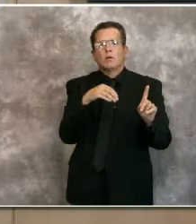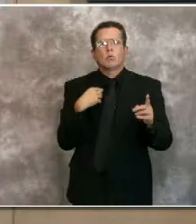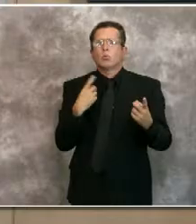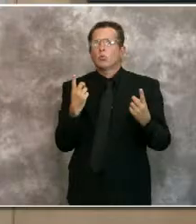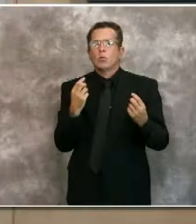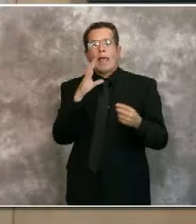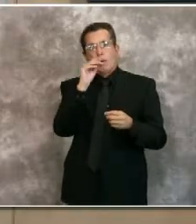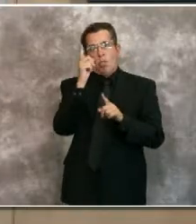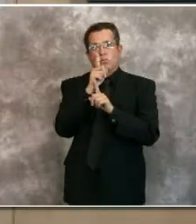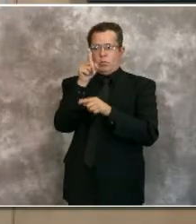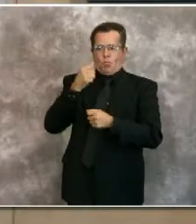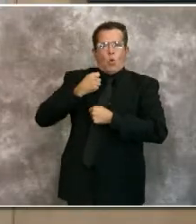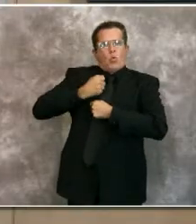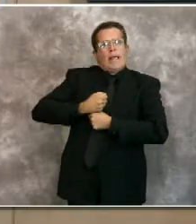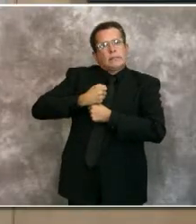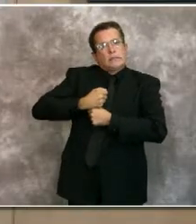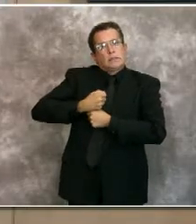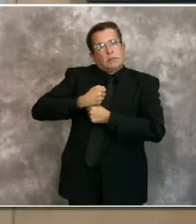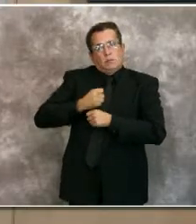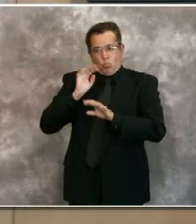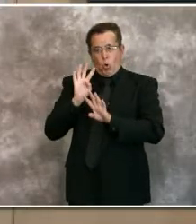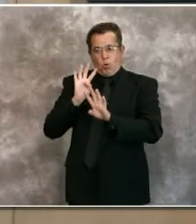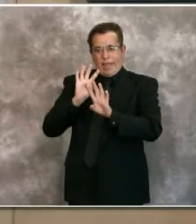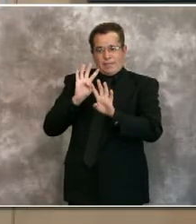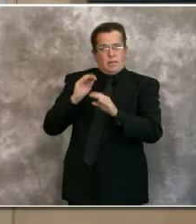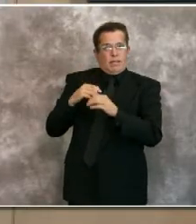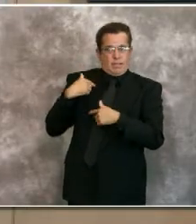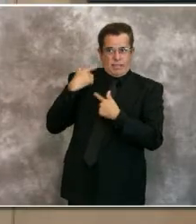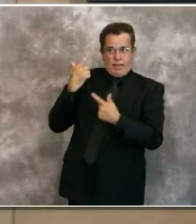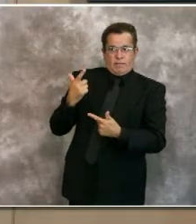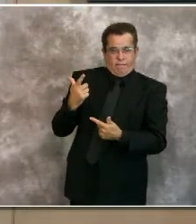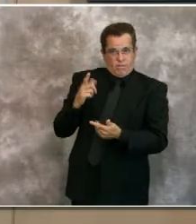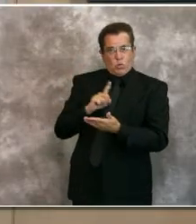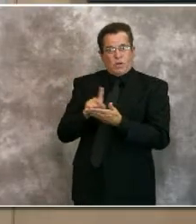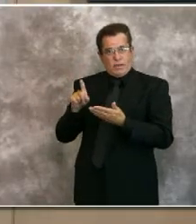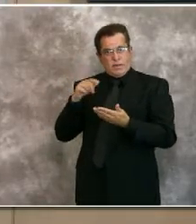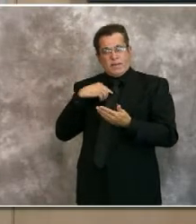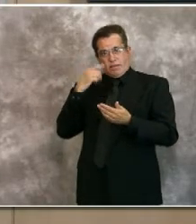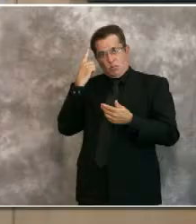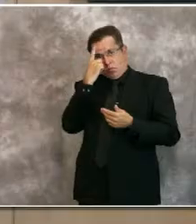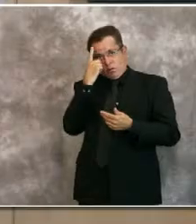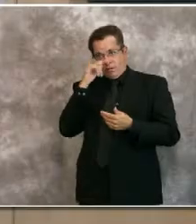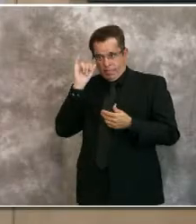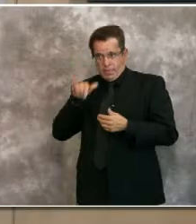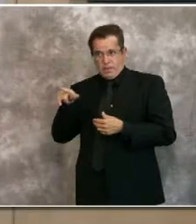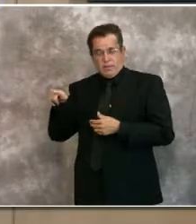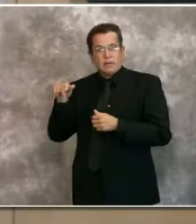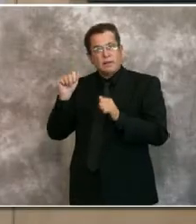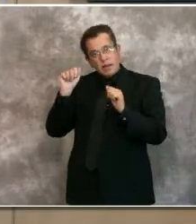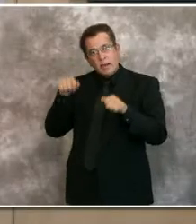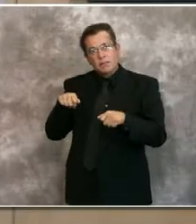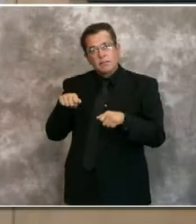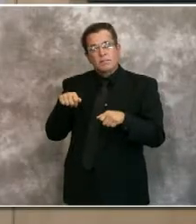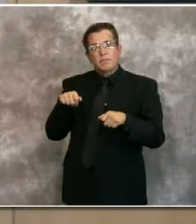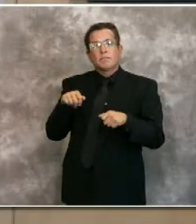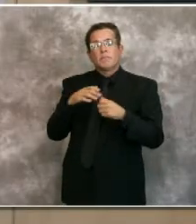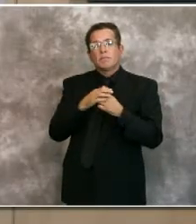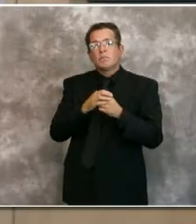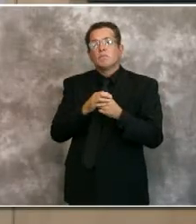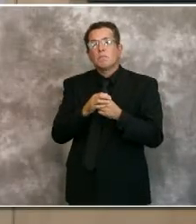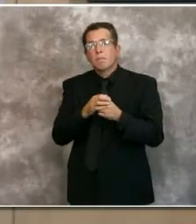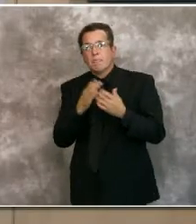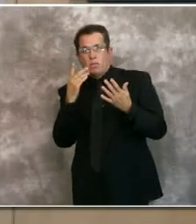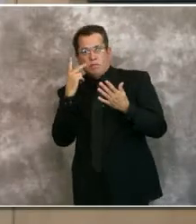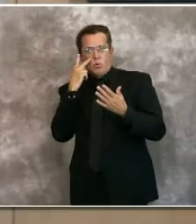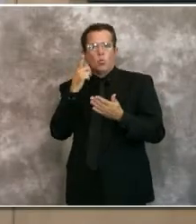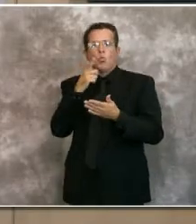protest activities that took place in the county over the last couple of weeks? Is there any way to tease out,